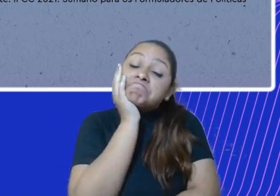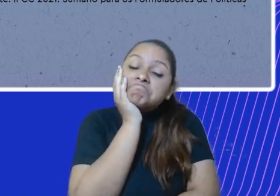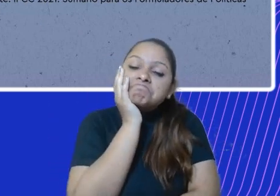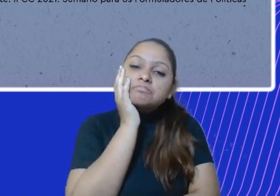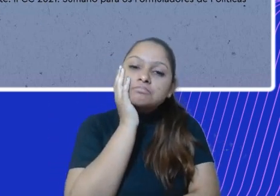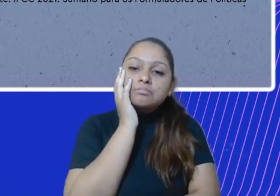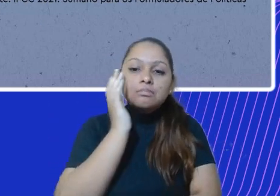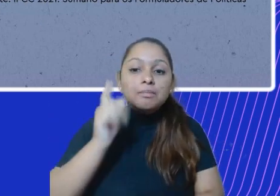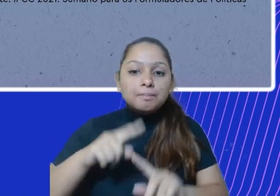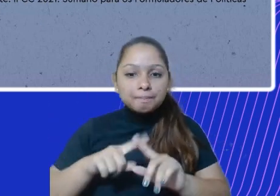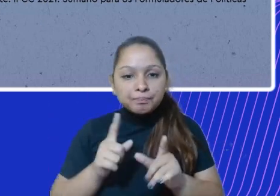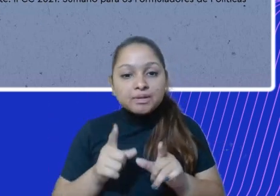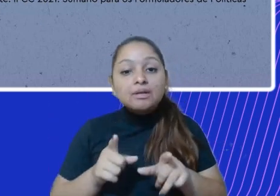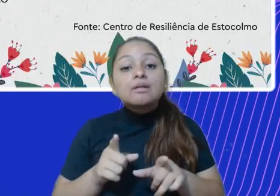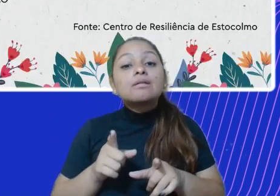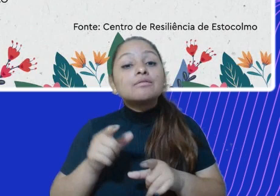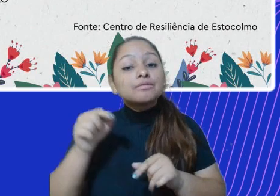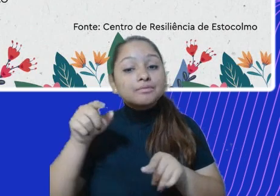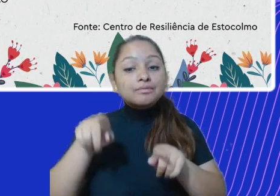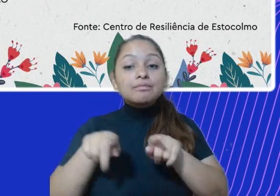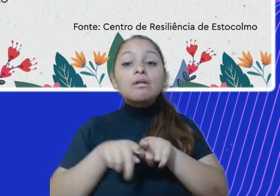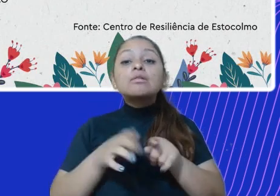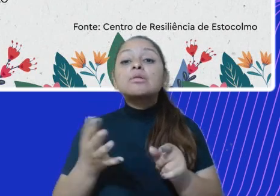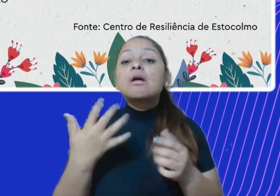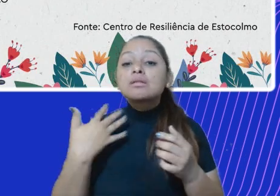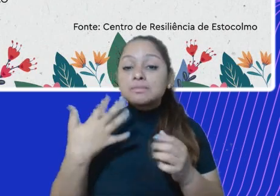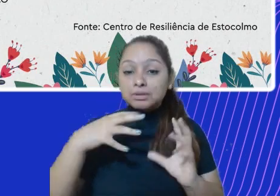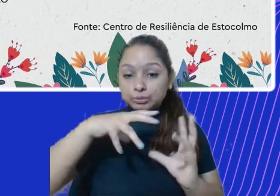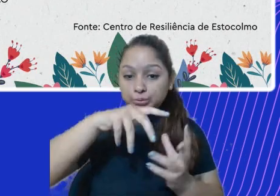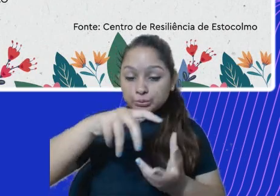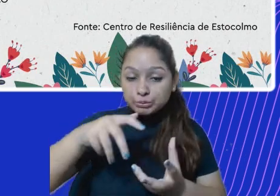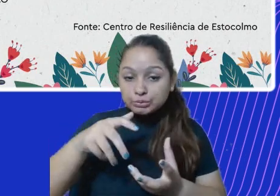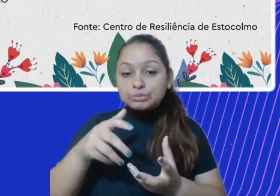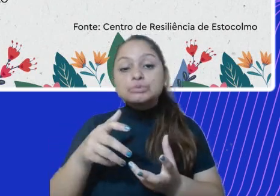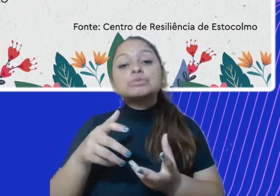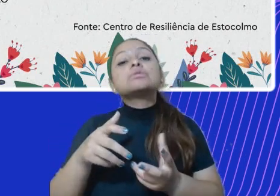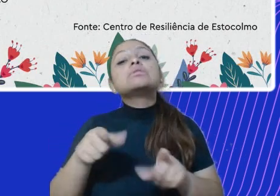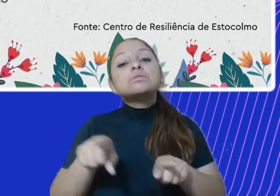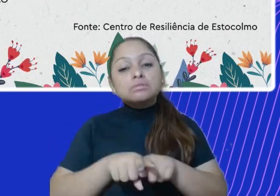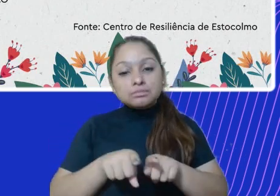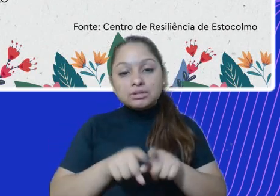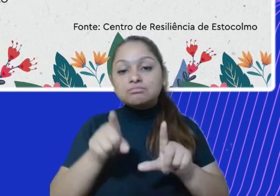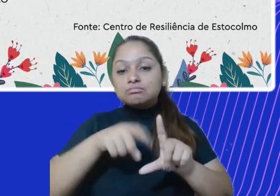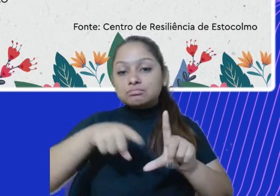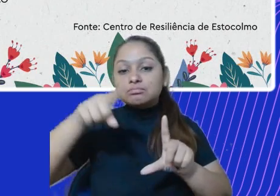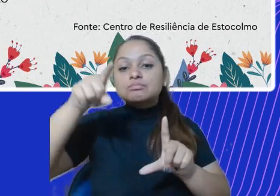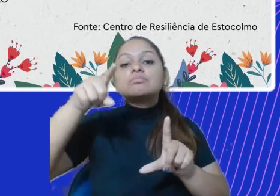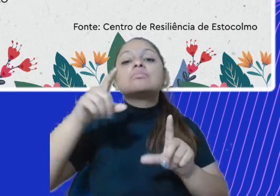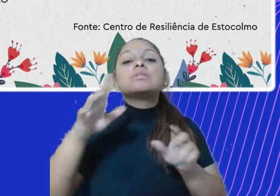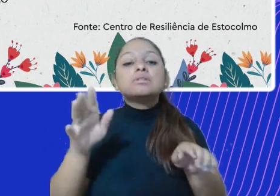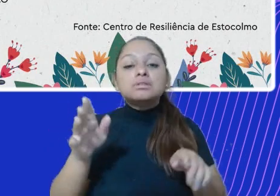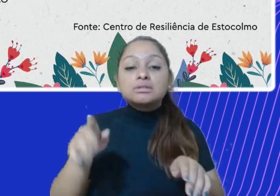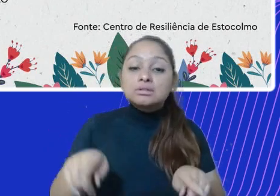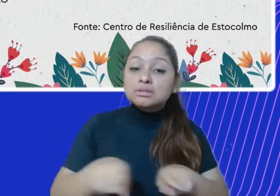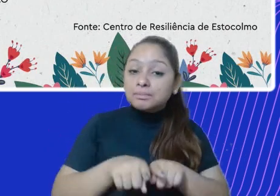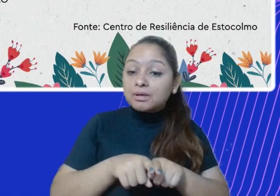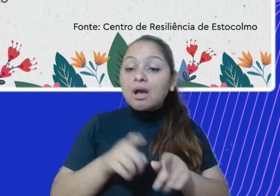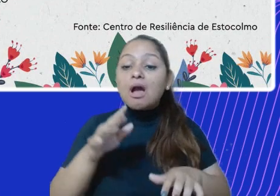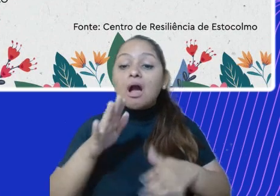repeats when we talk about war, global war. And we talk about some natural barriers